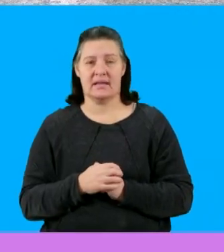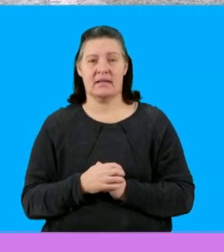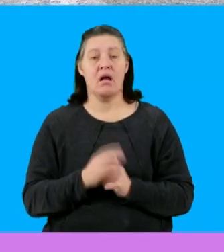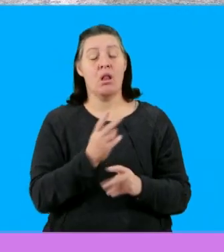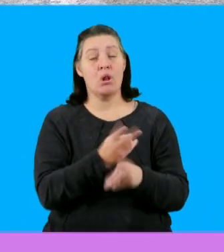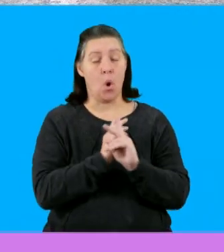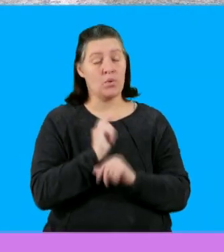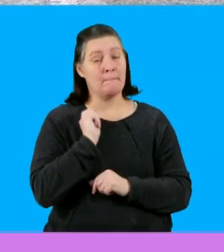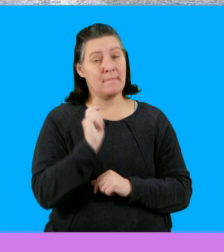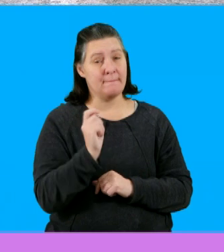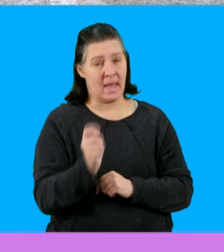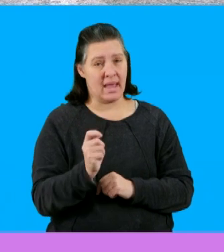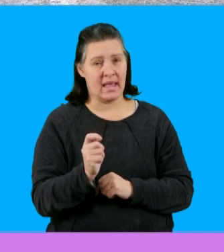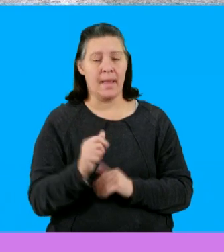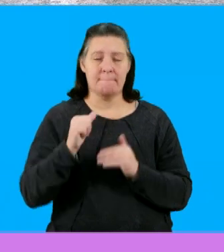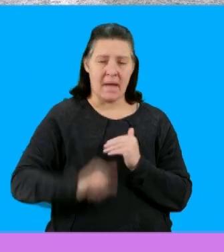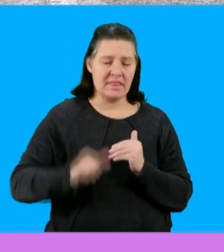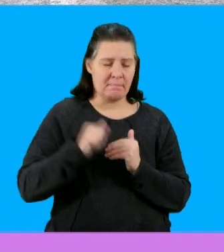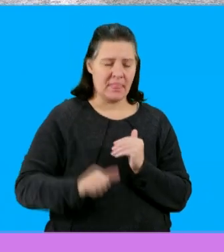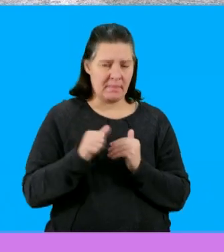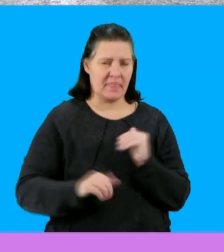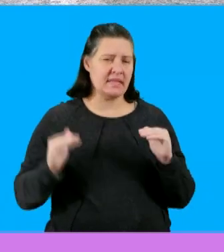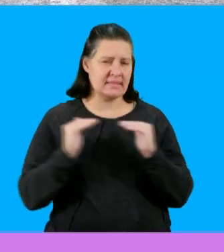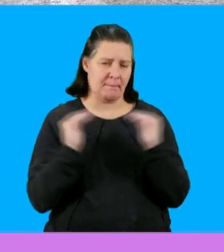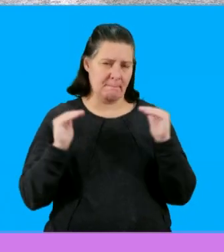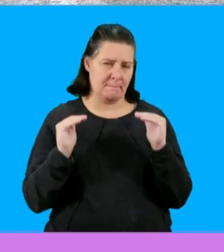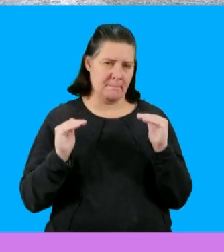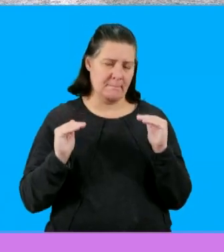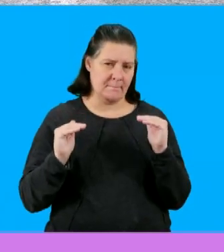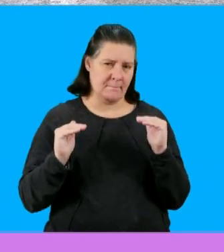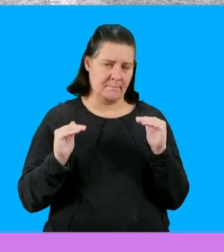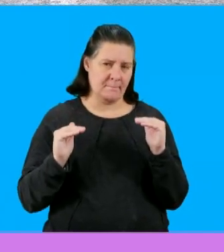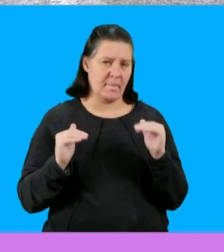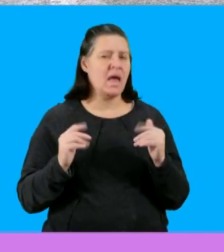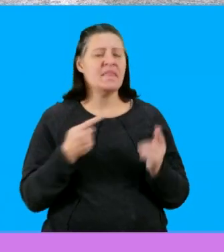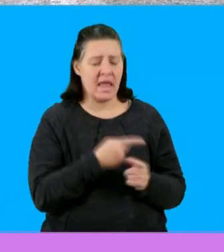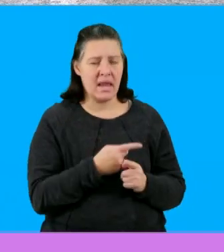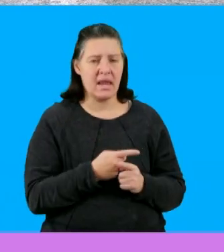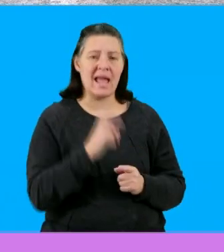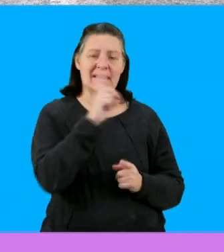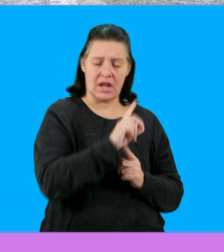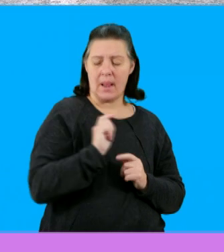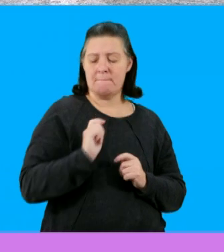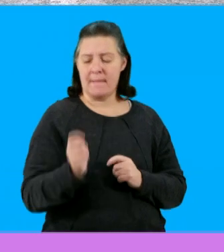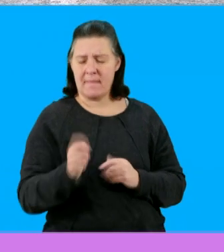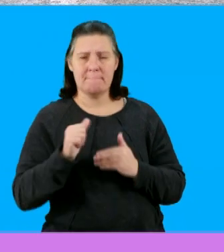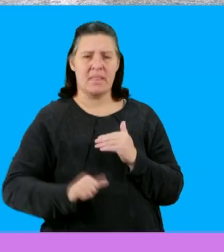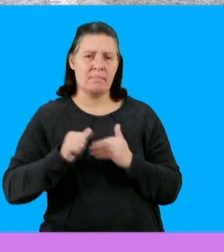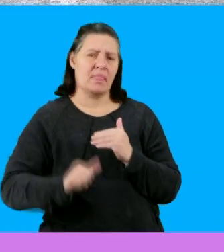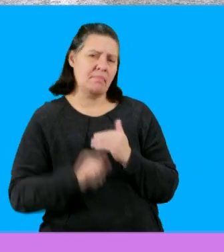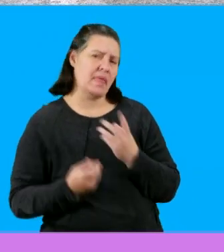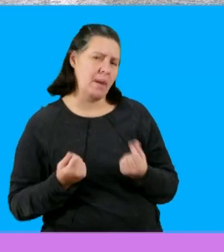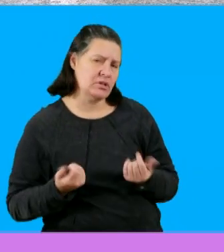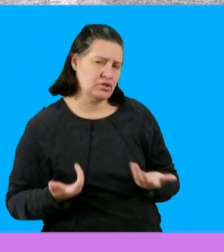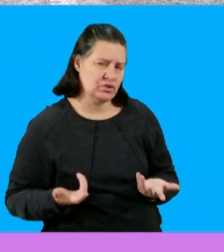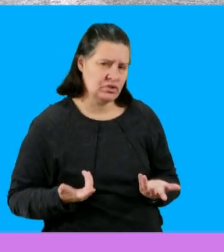the loan must be paid back in equal monthly installments. How much must Daniel pay back each month?